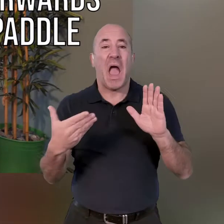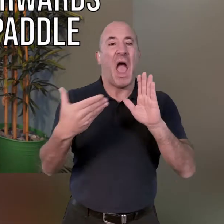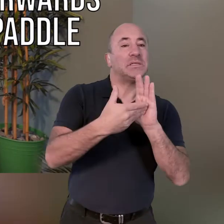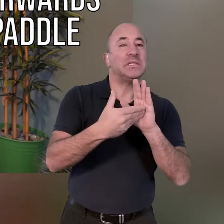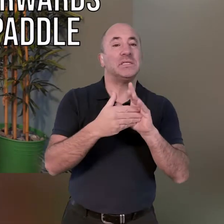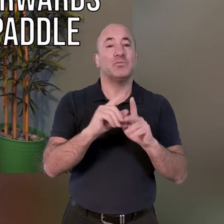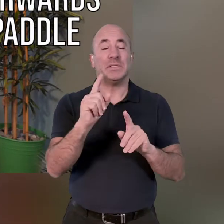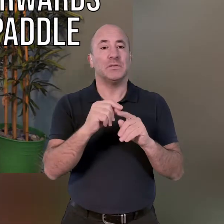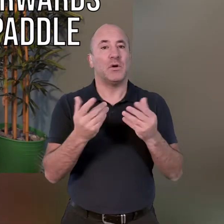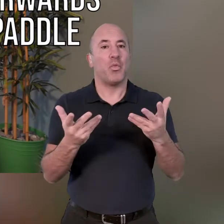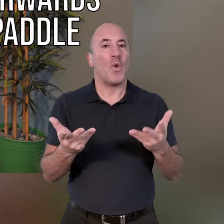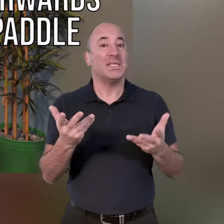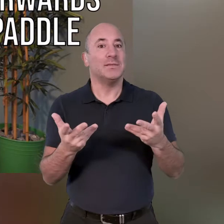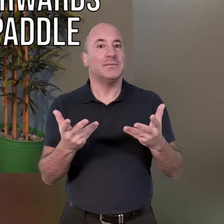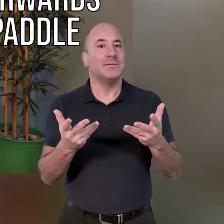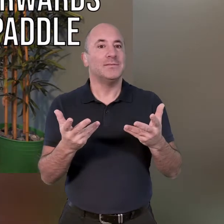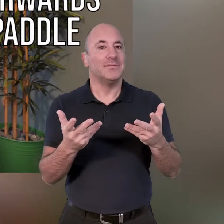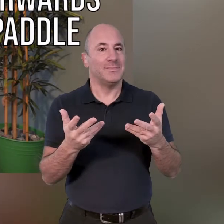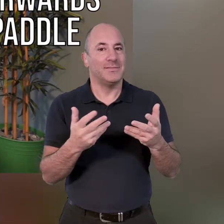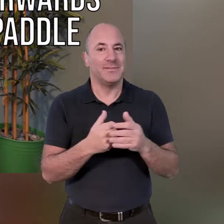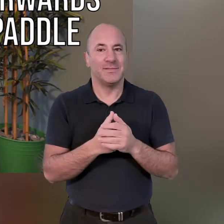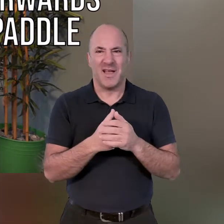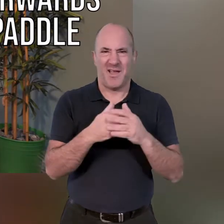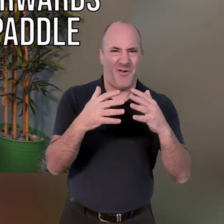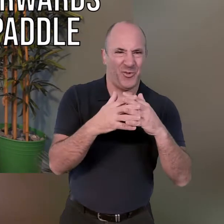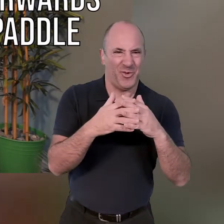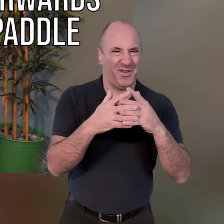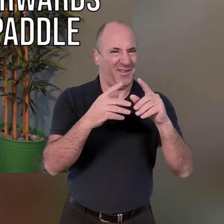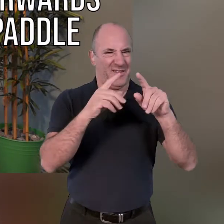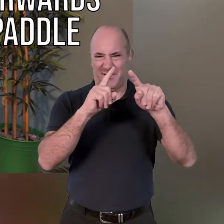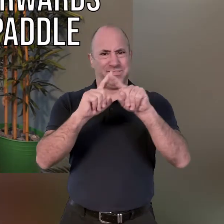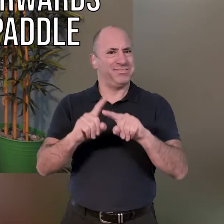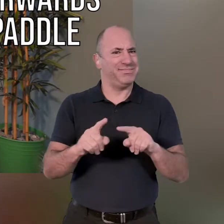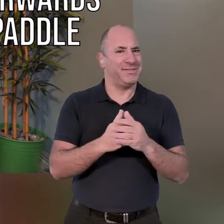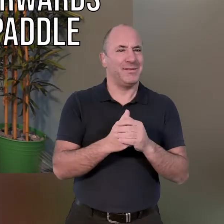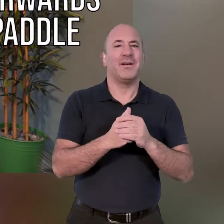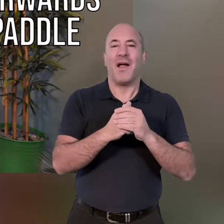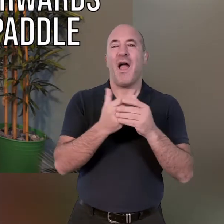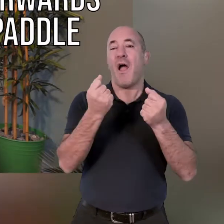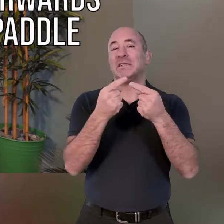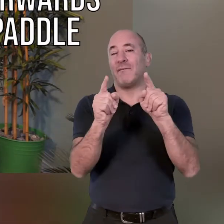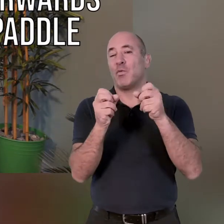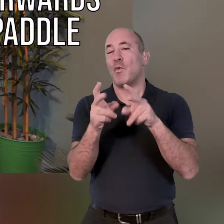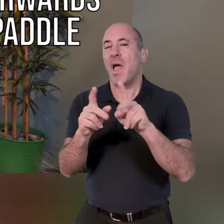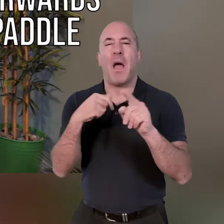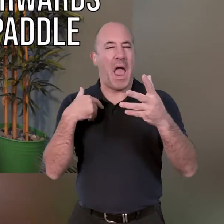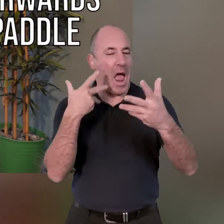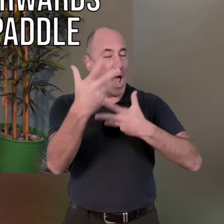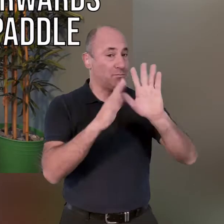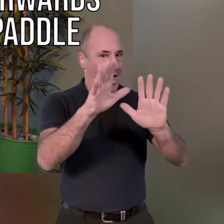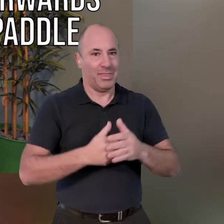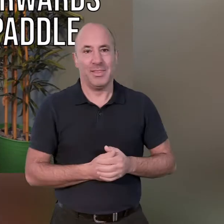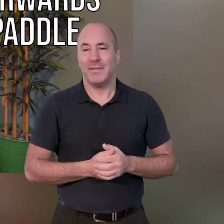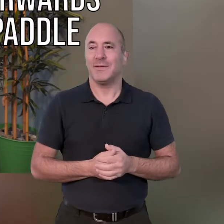that we're doing, is to add more resistance. And you can do that in a number of ways, or there's another way to do it as well, but I'll explain as we